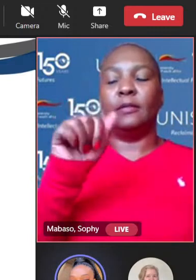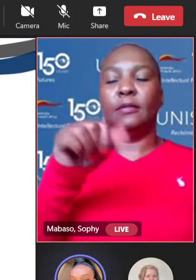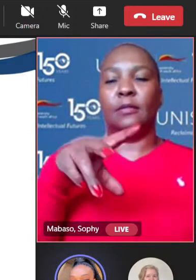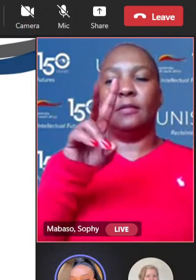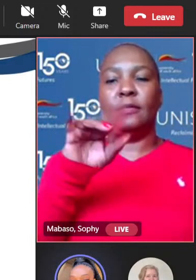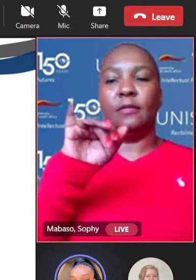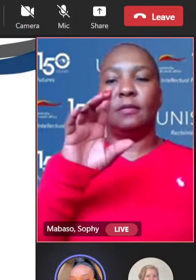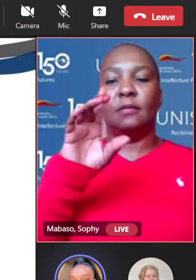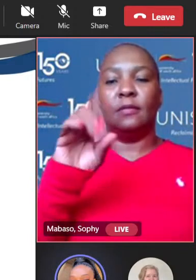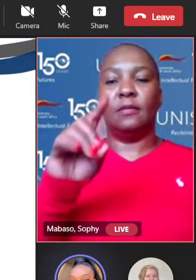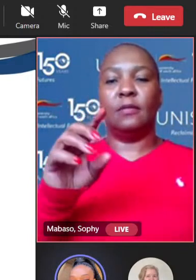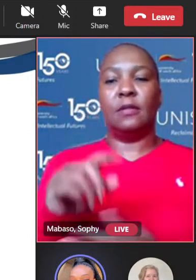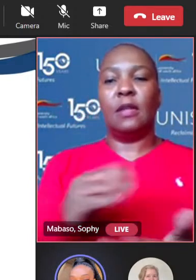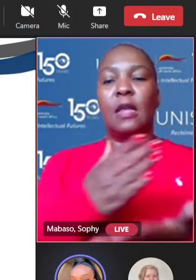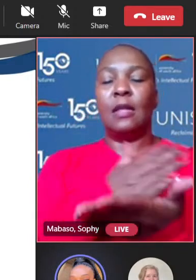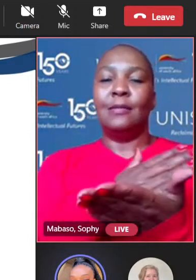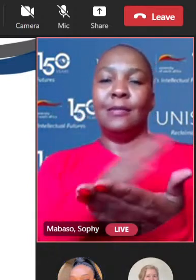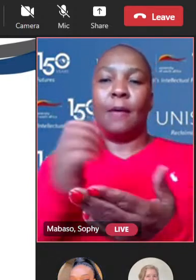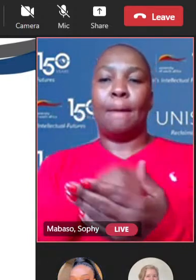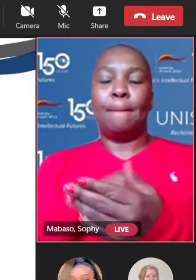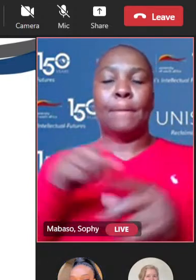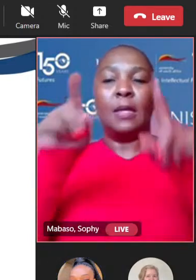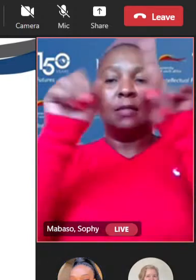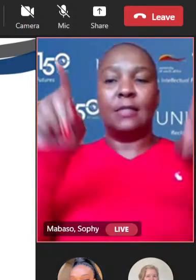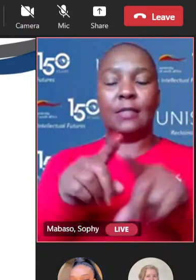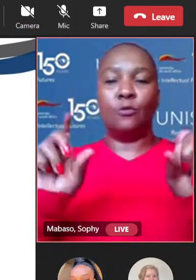quickly. Please let me know when you can see.